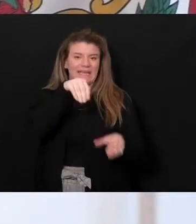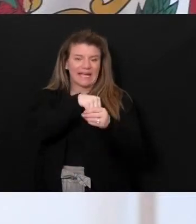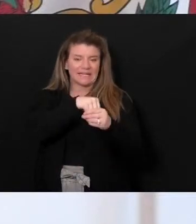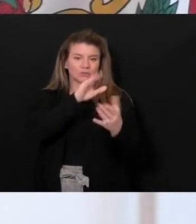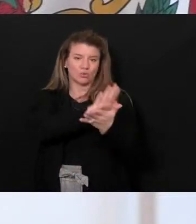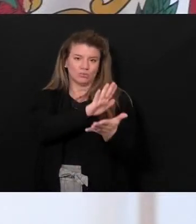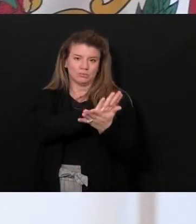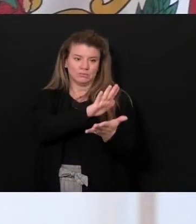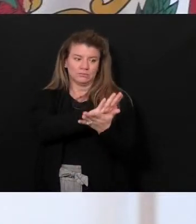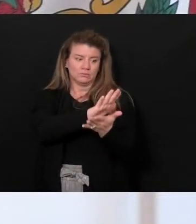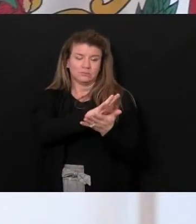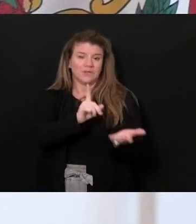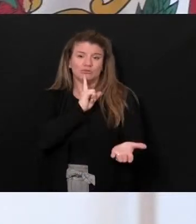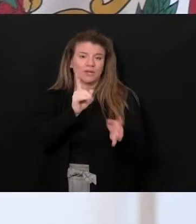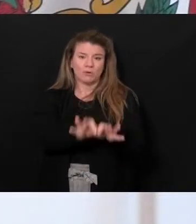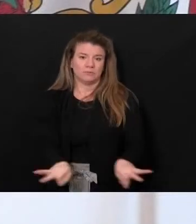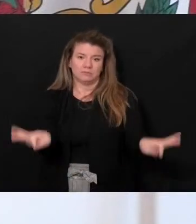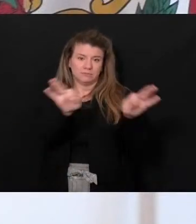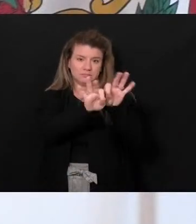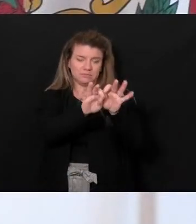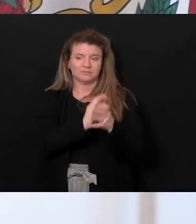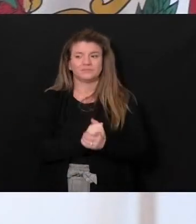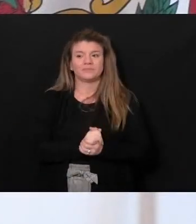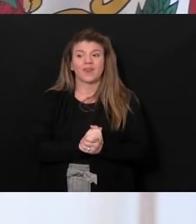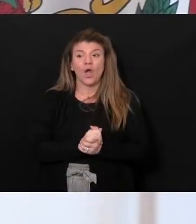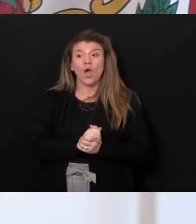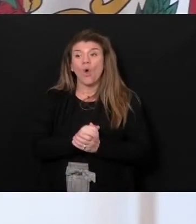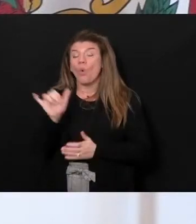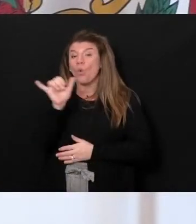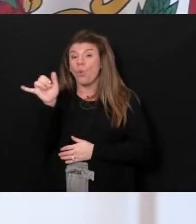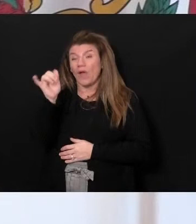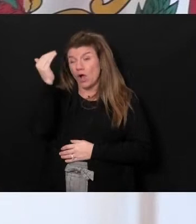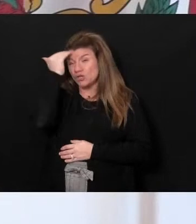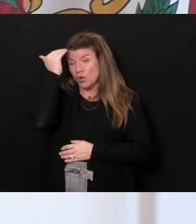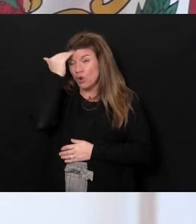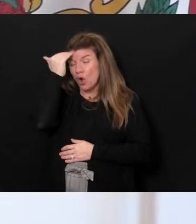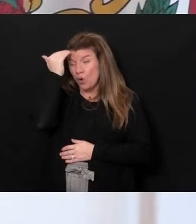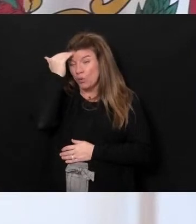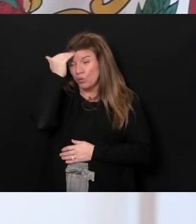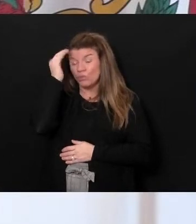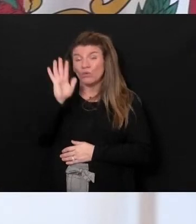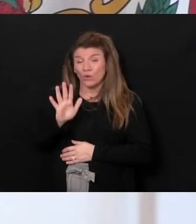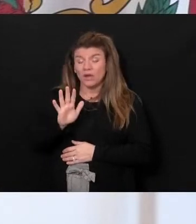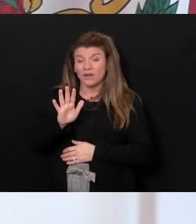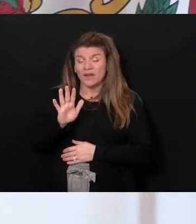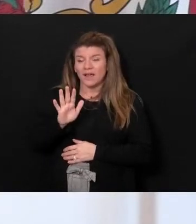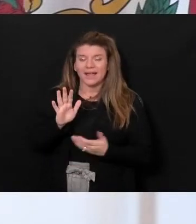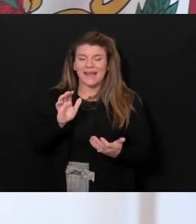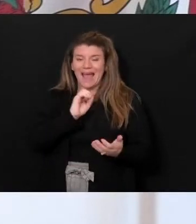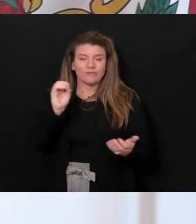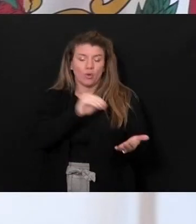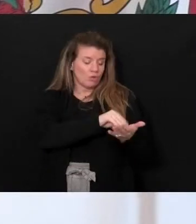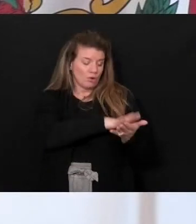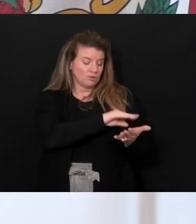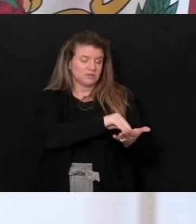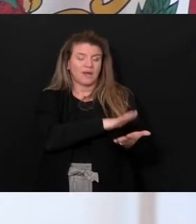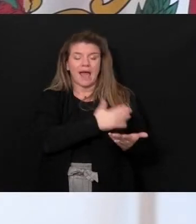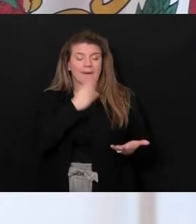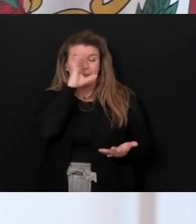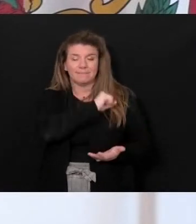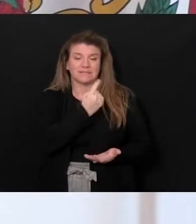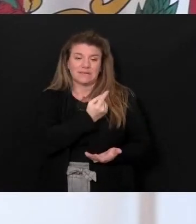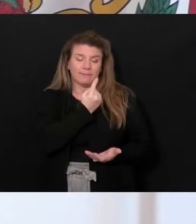bad. We also know, and I'm probably going to miss some of this because I surely don't have any notes or anything to go by